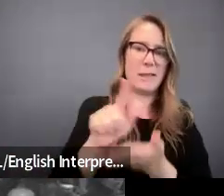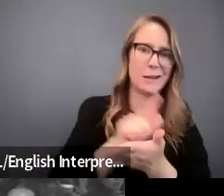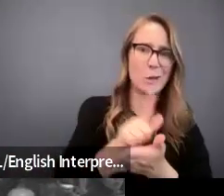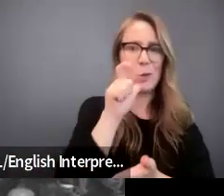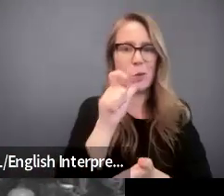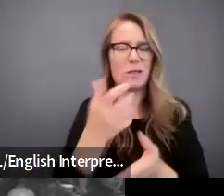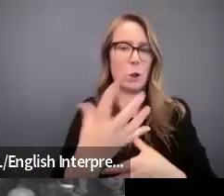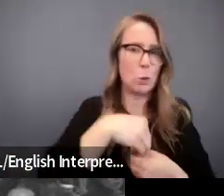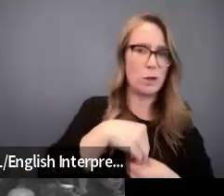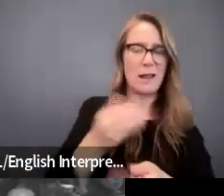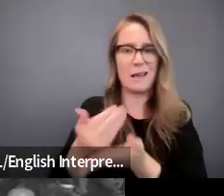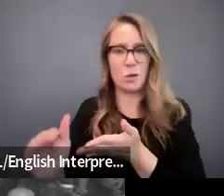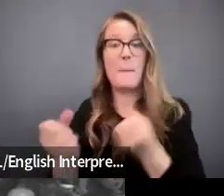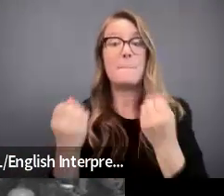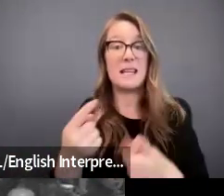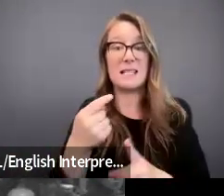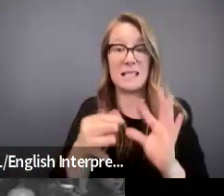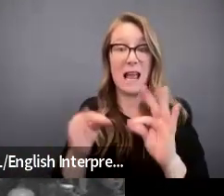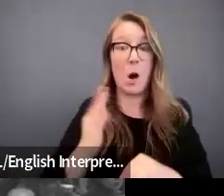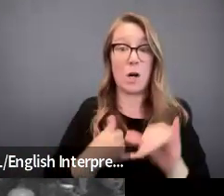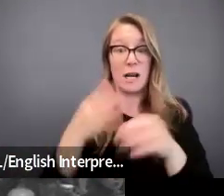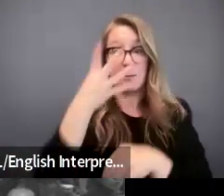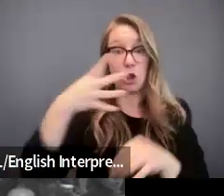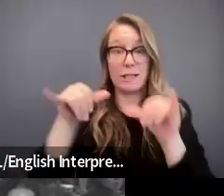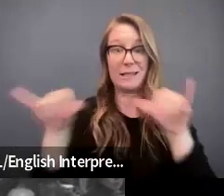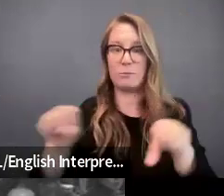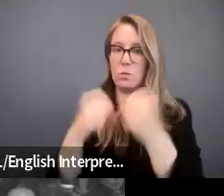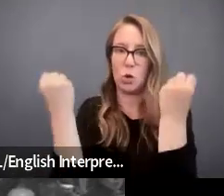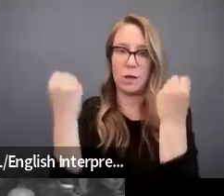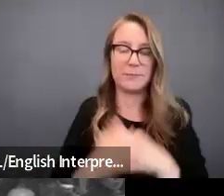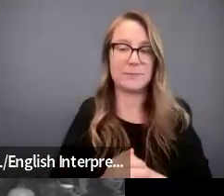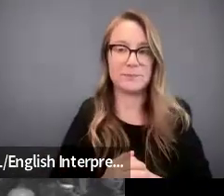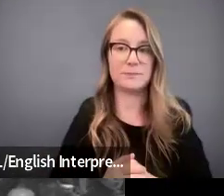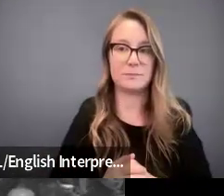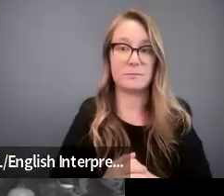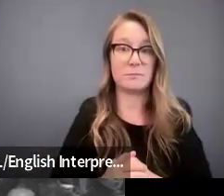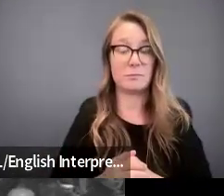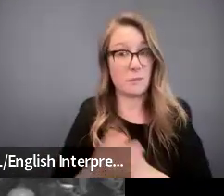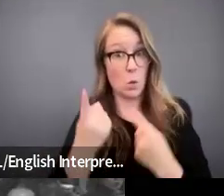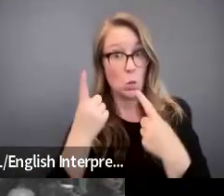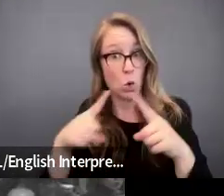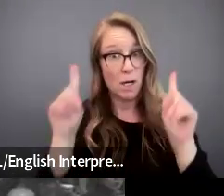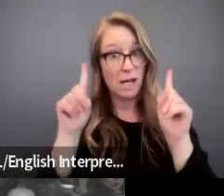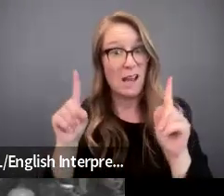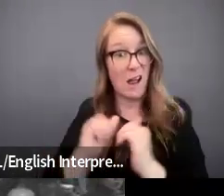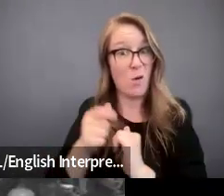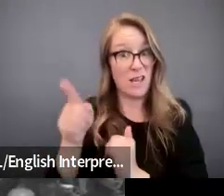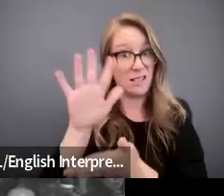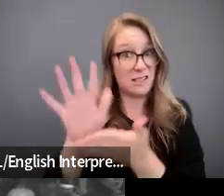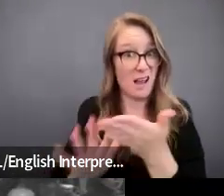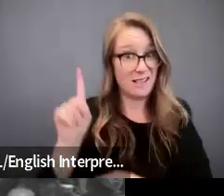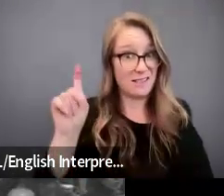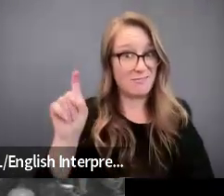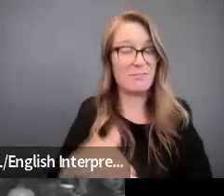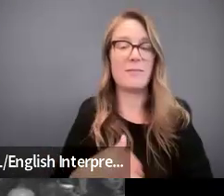excluded. Many say that our immigration system is broken. Or is it working as designed? Let's